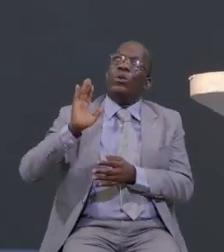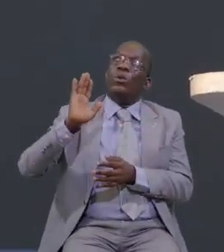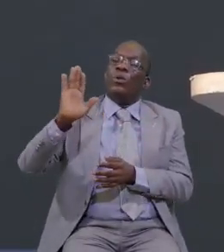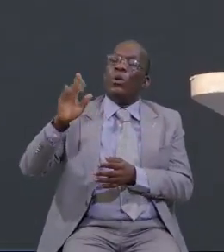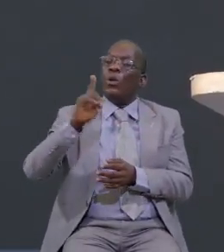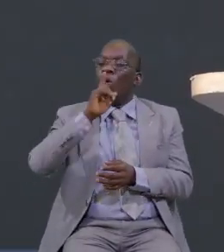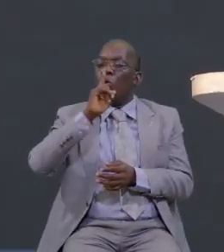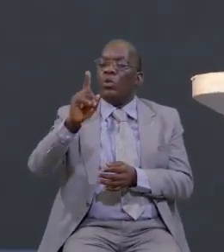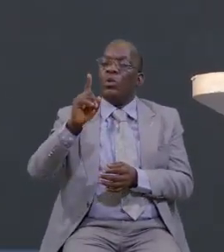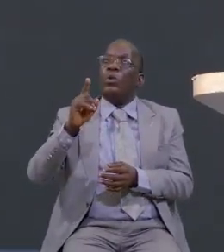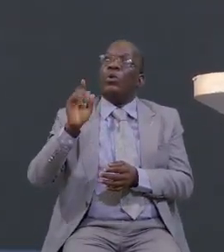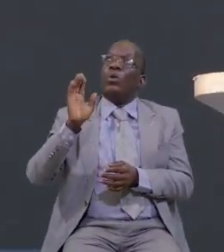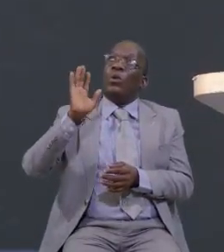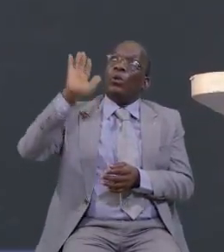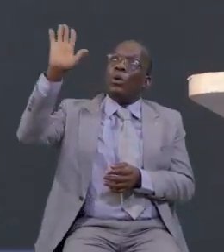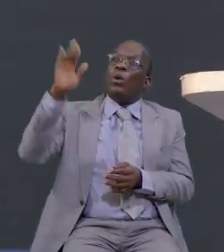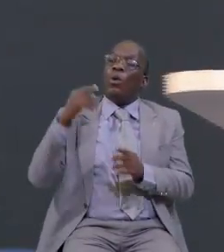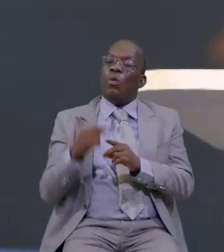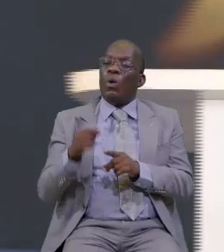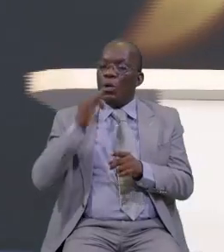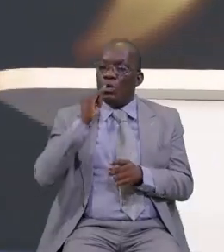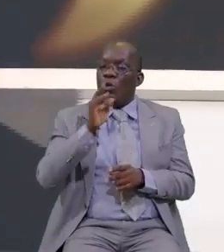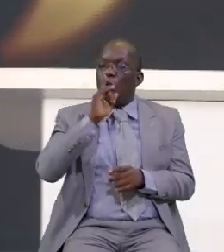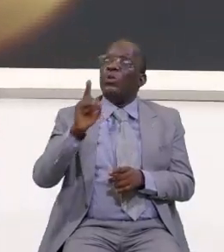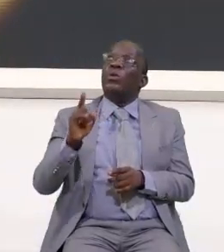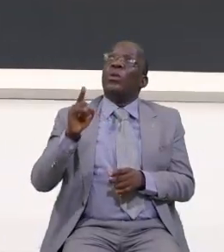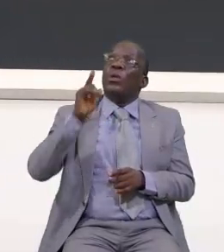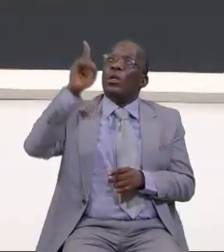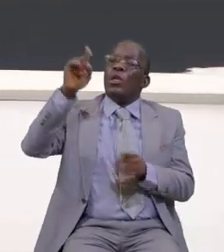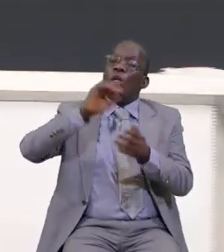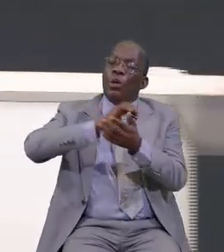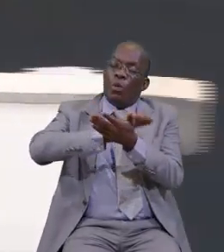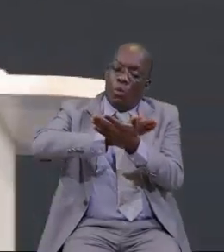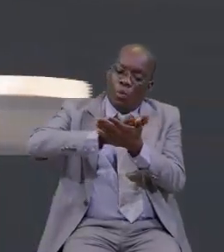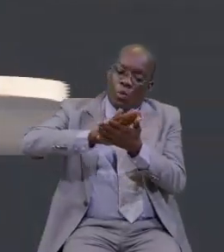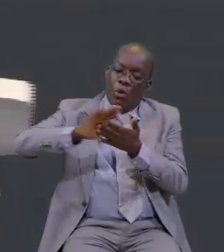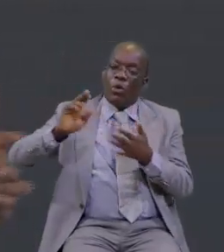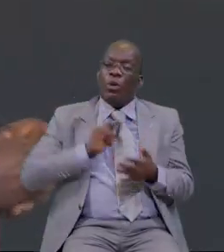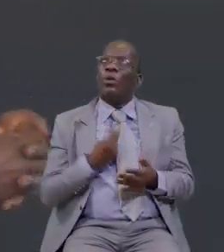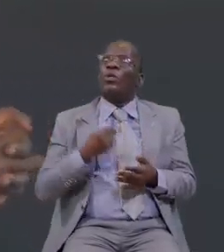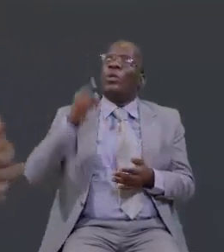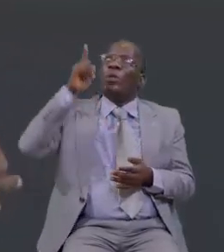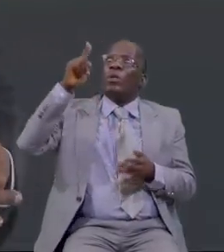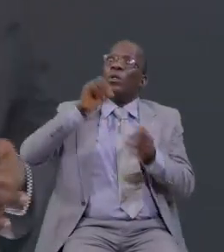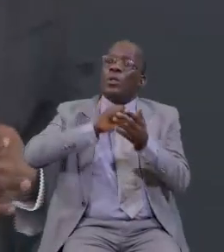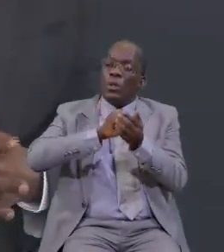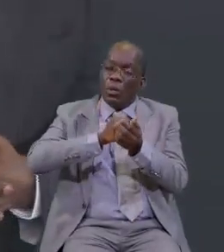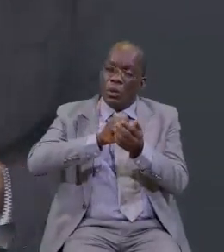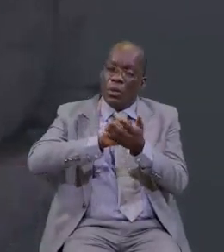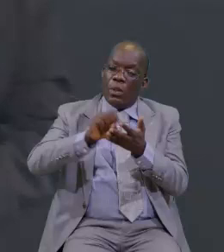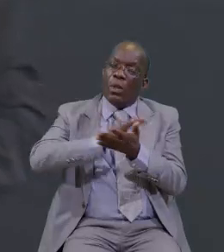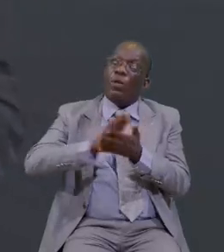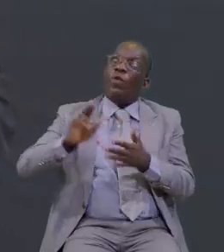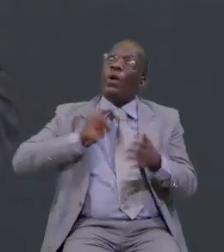is true. He purges us. He sanctifies us. He